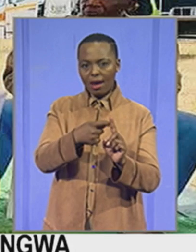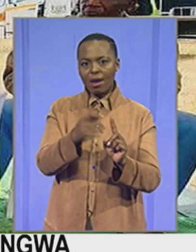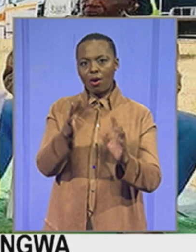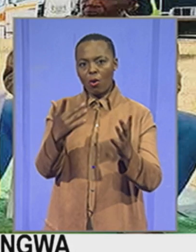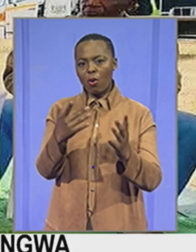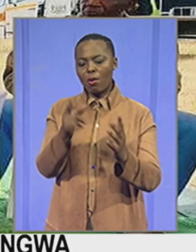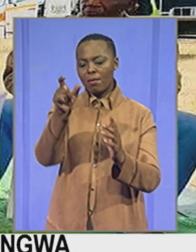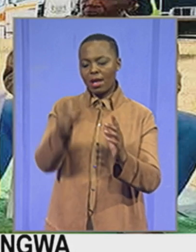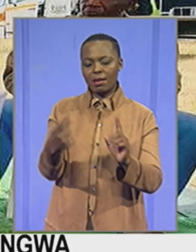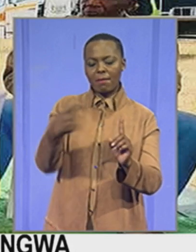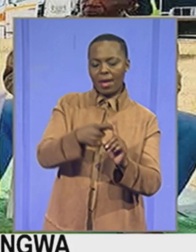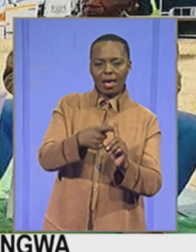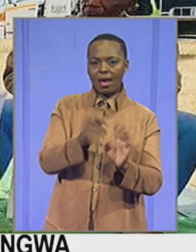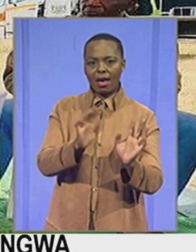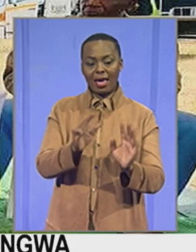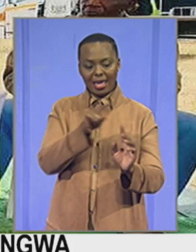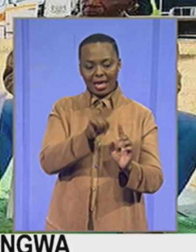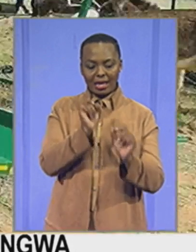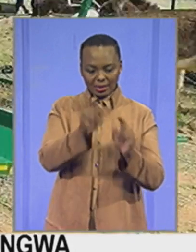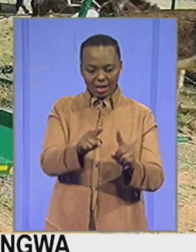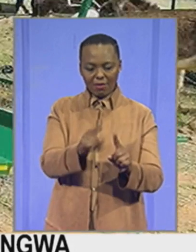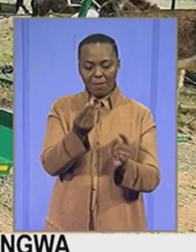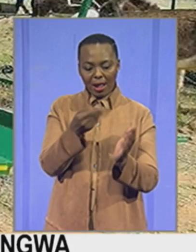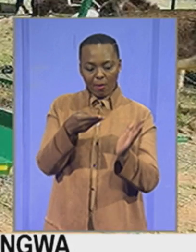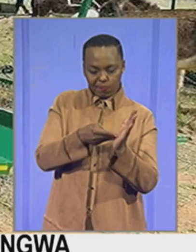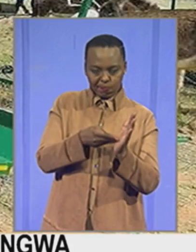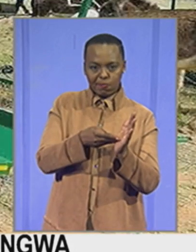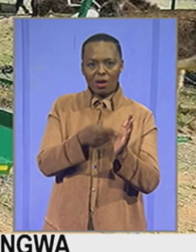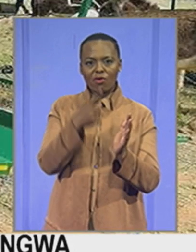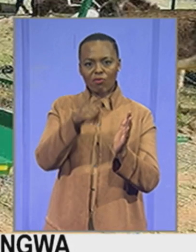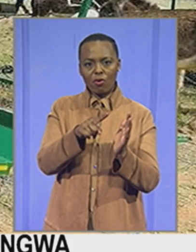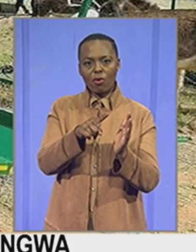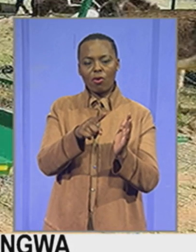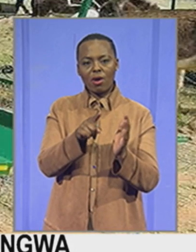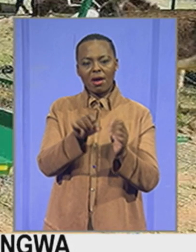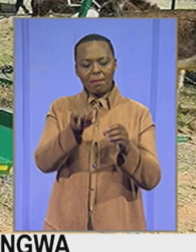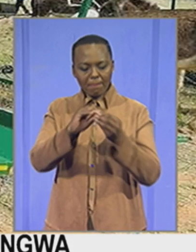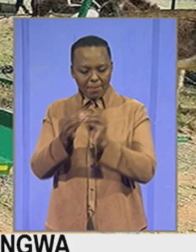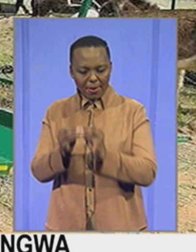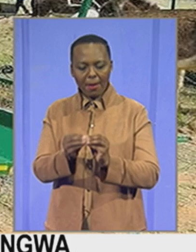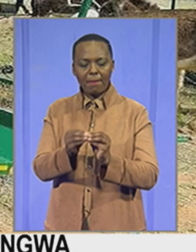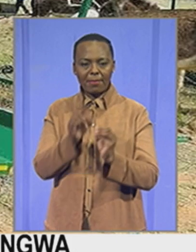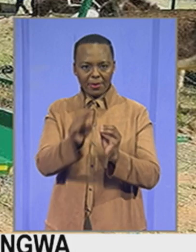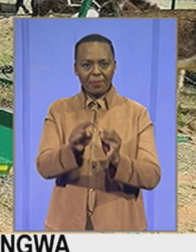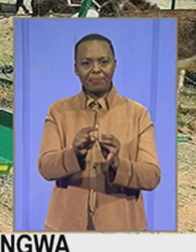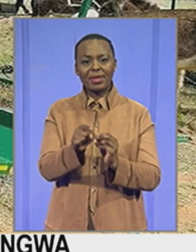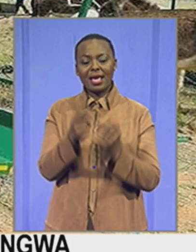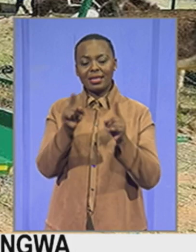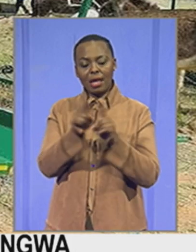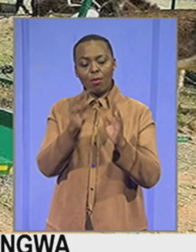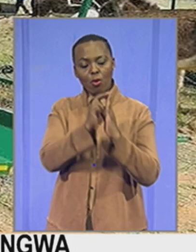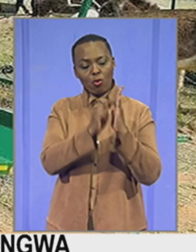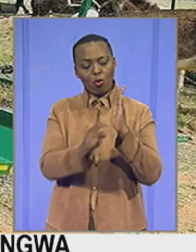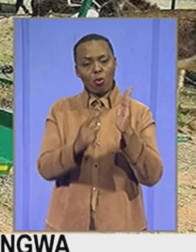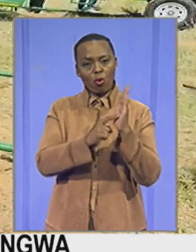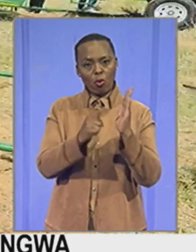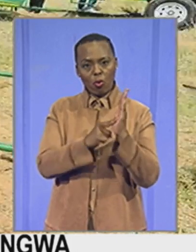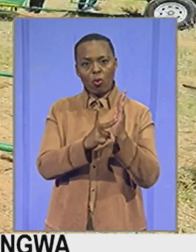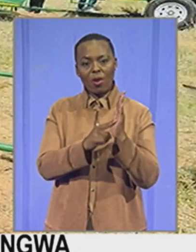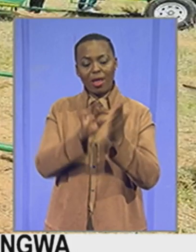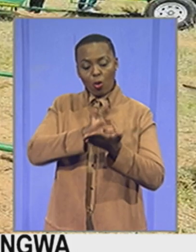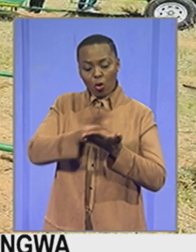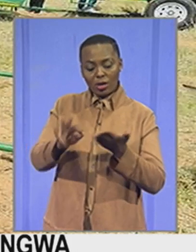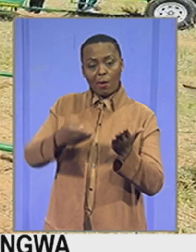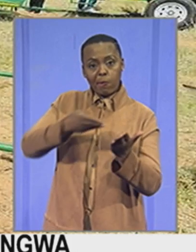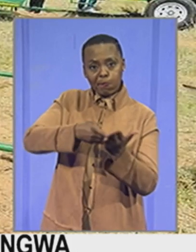eo se sengwe se e leng gore motho o se gatelele ke gore melao yotlhe e tsamaisang kontraka